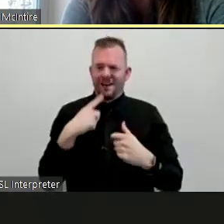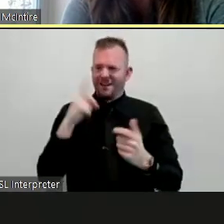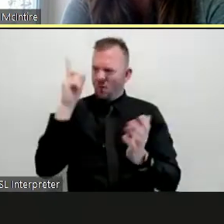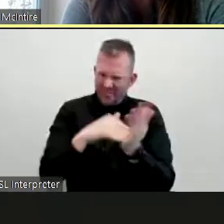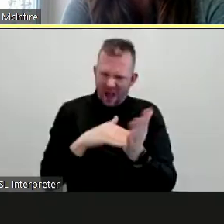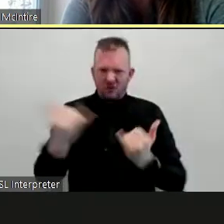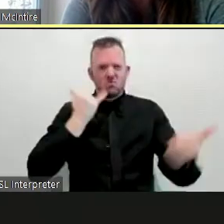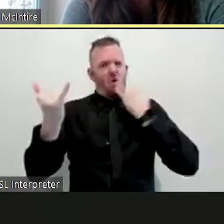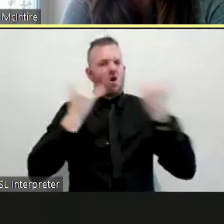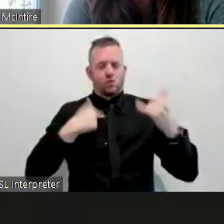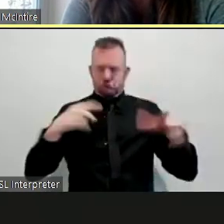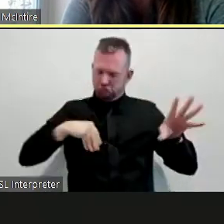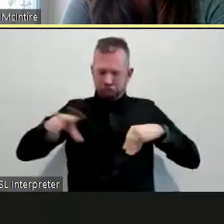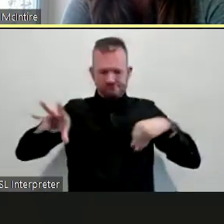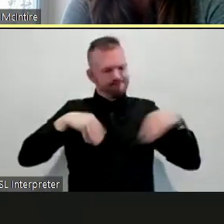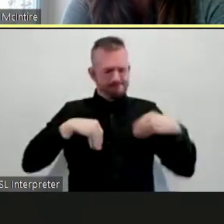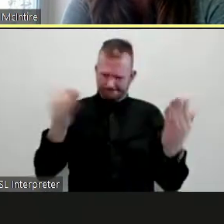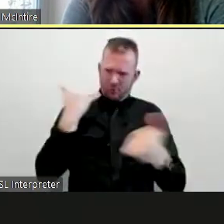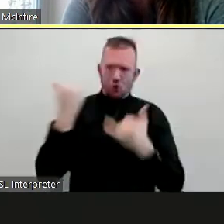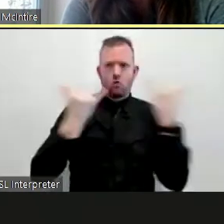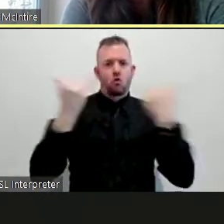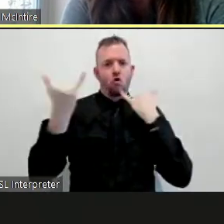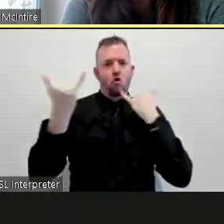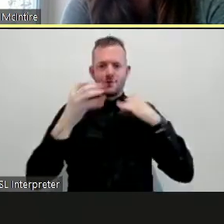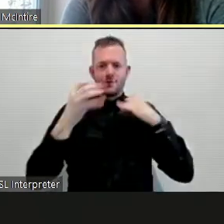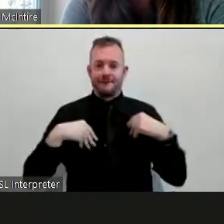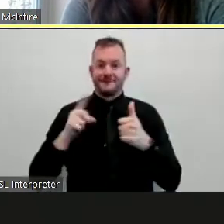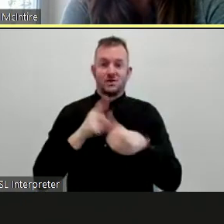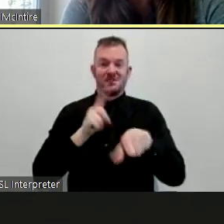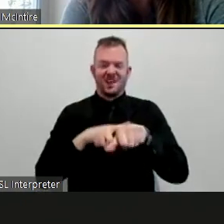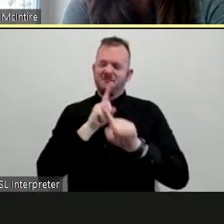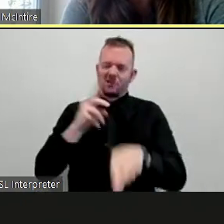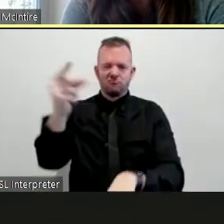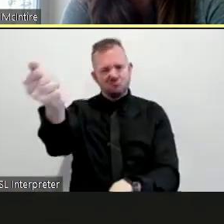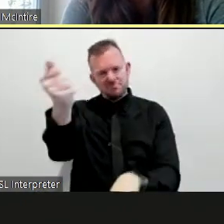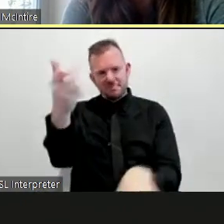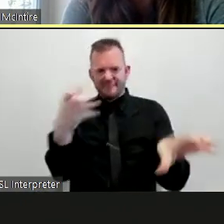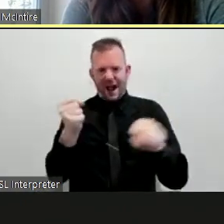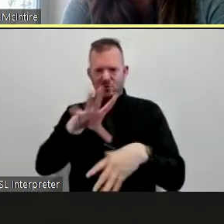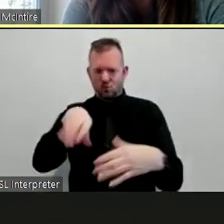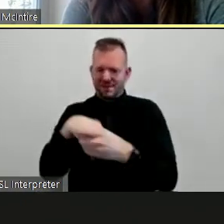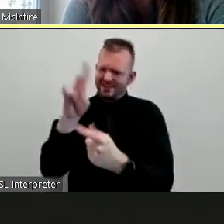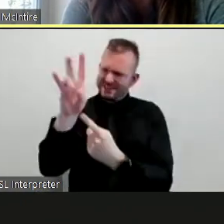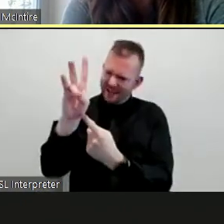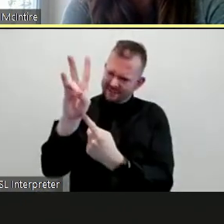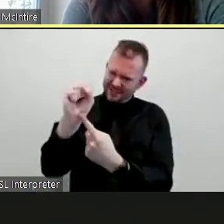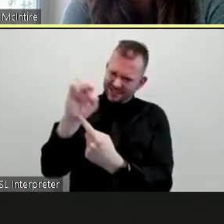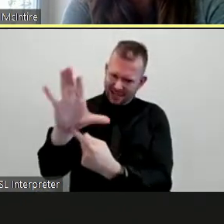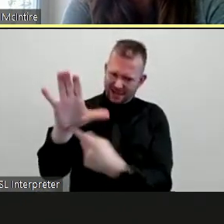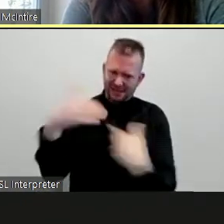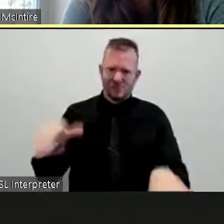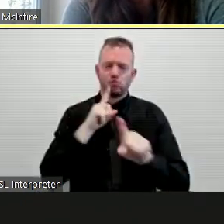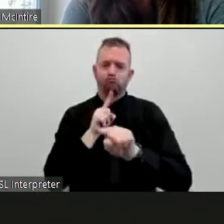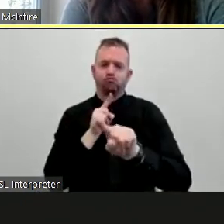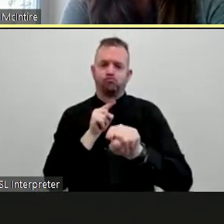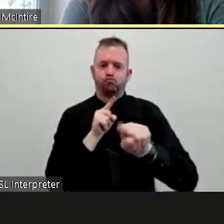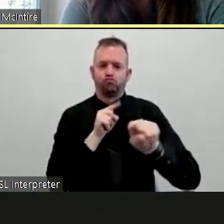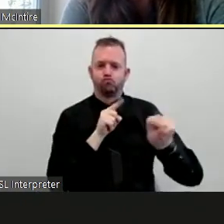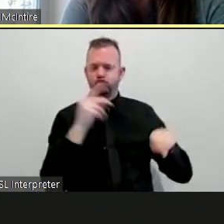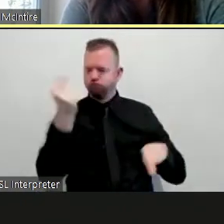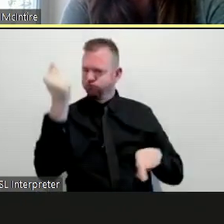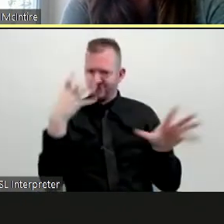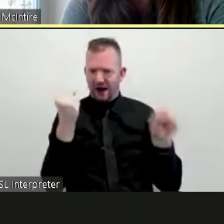to answer those phone calls is down to 7 seconds. So just a reminder for everyone that that number is